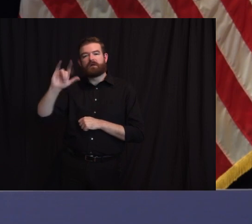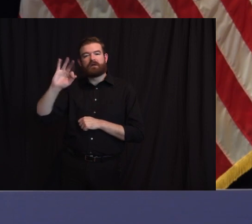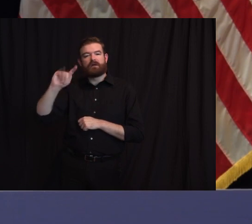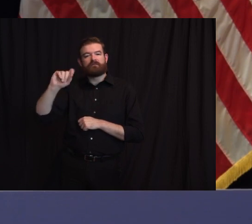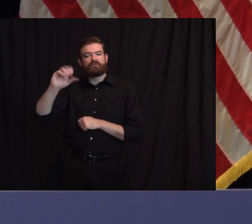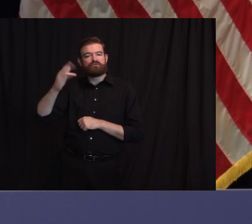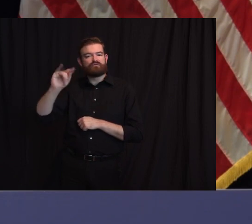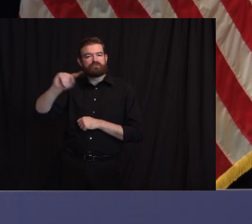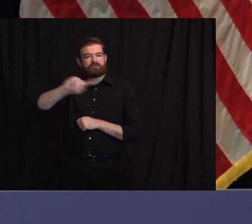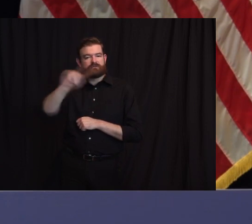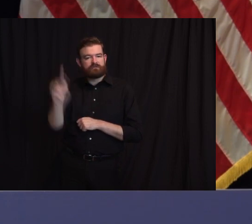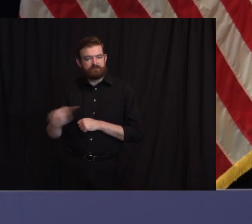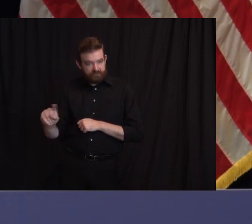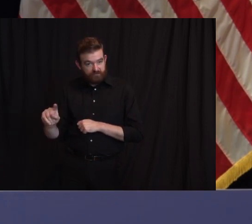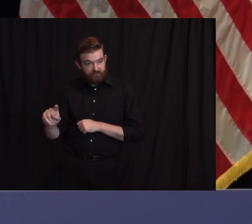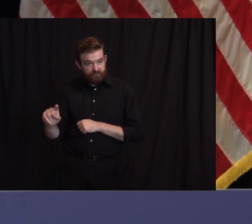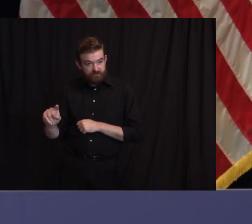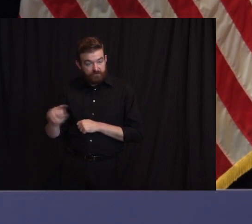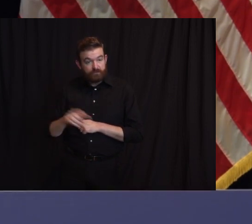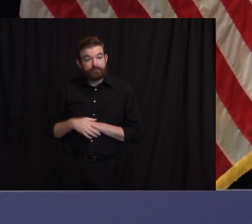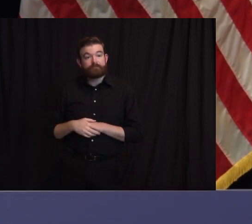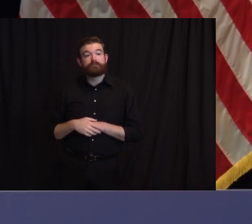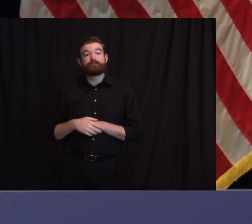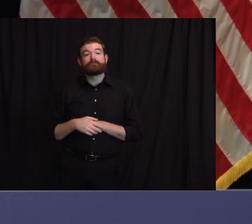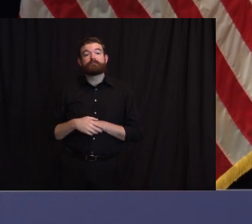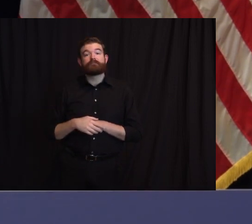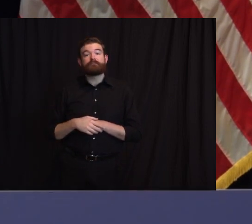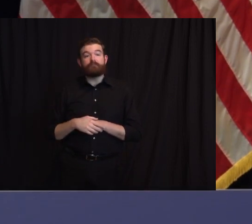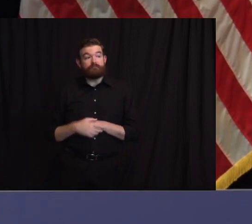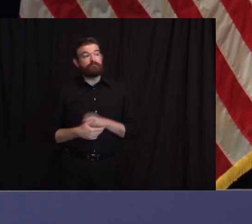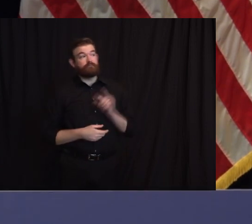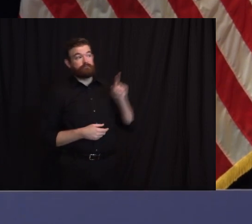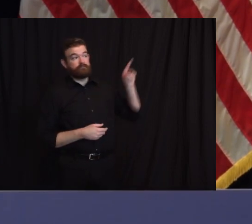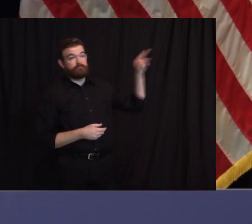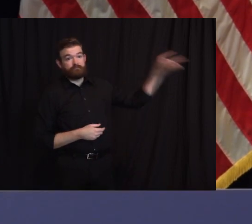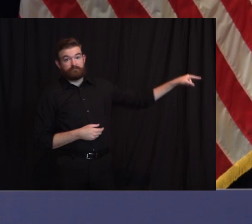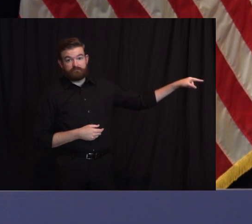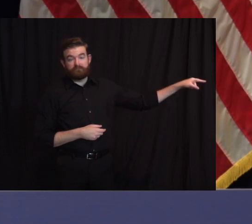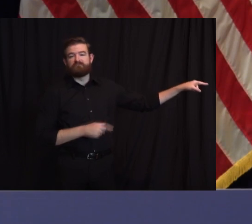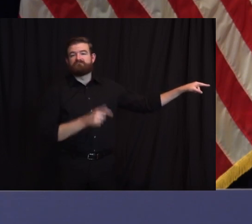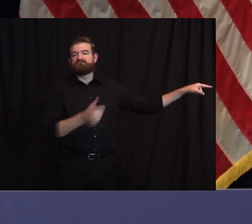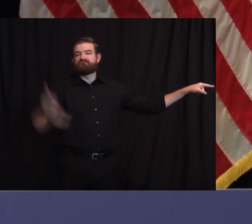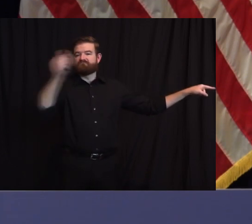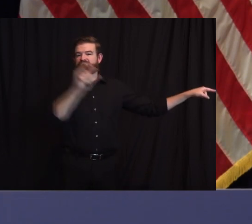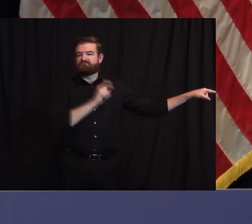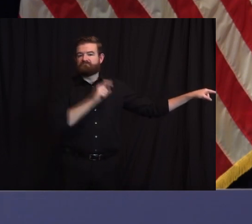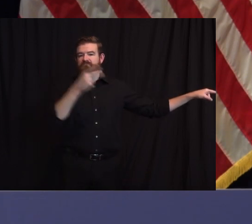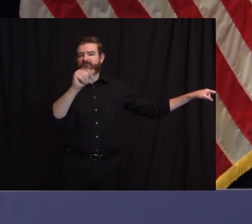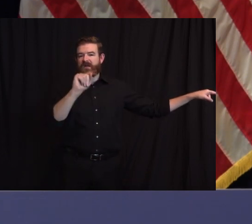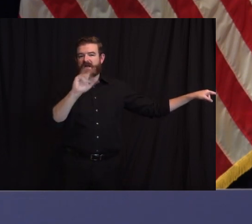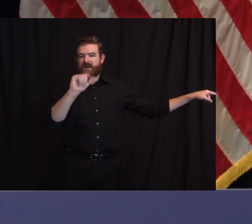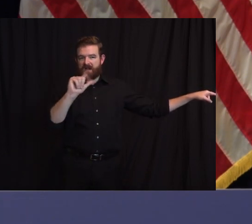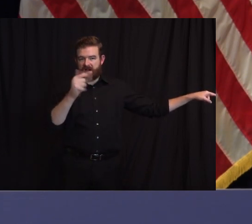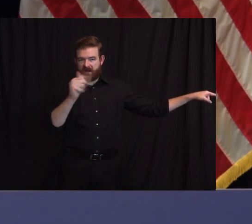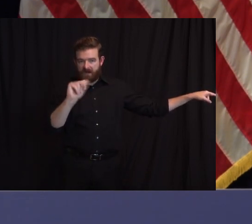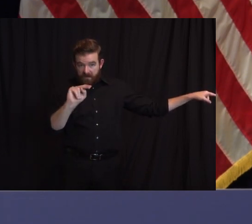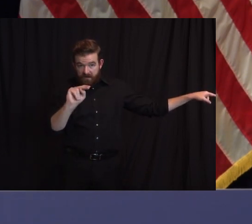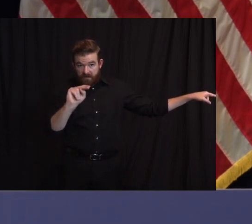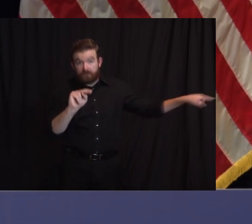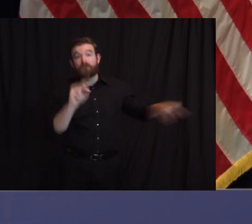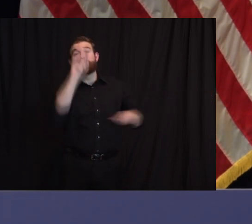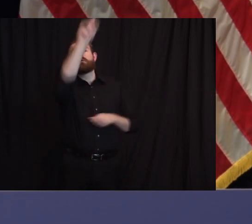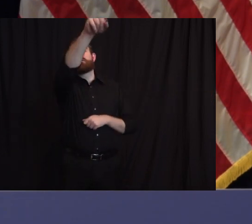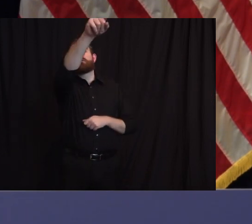Callahan. And then we have an additional, we got Jared Maples here from the Office of Homeland Security and Preparedness. But we